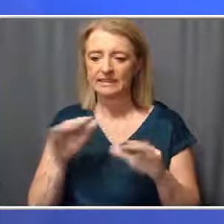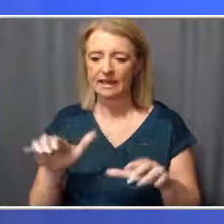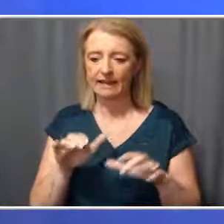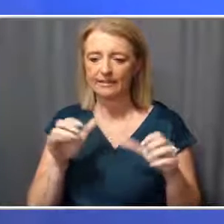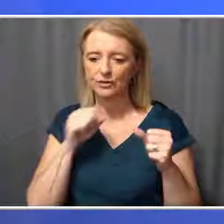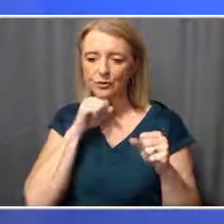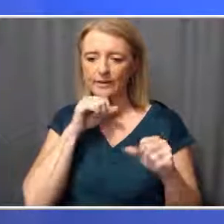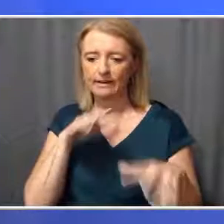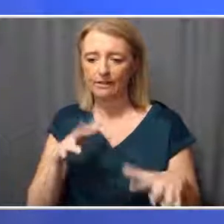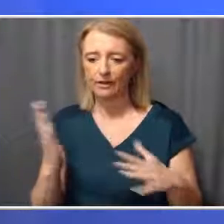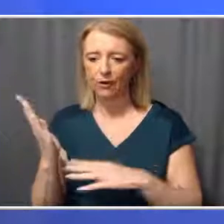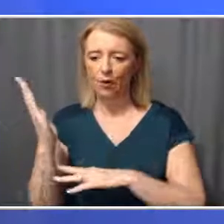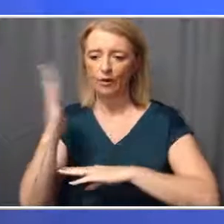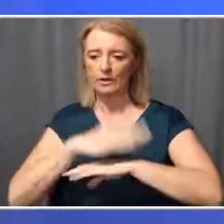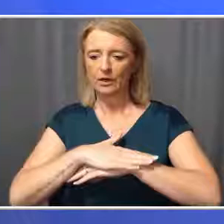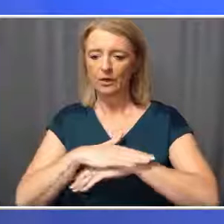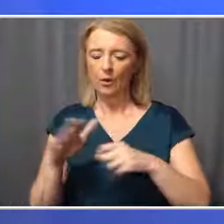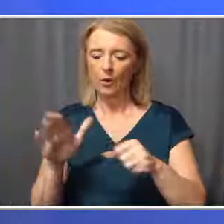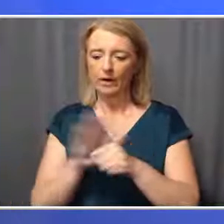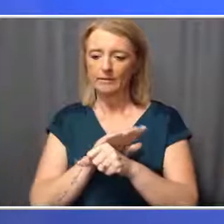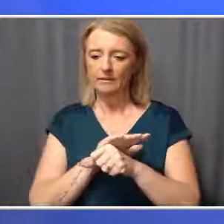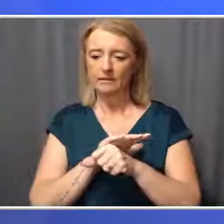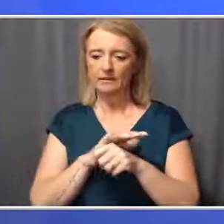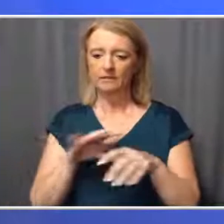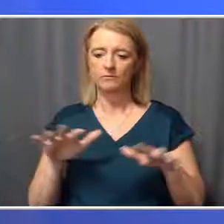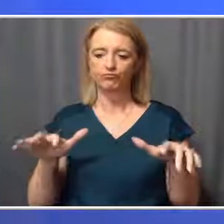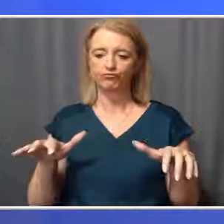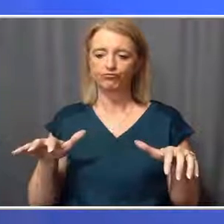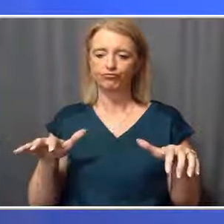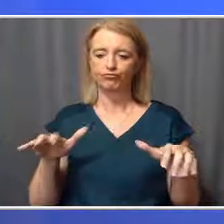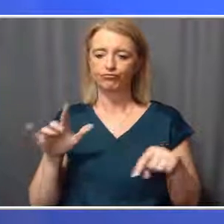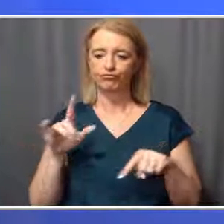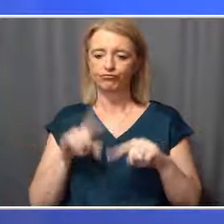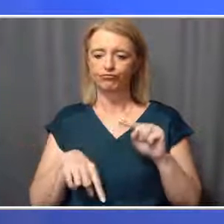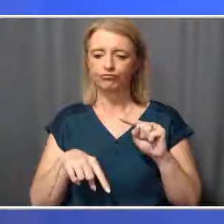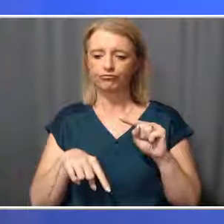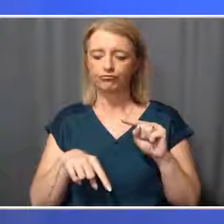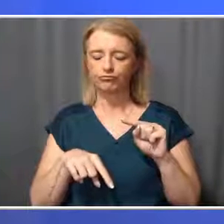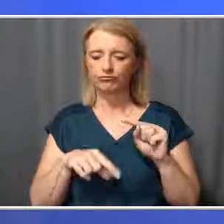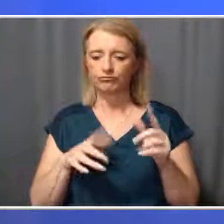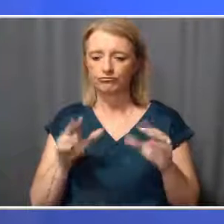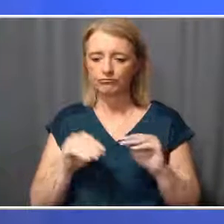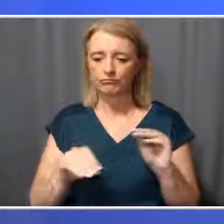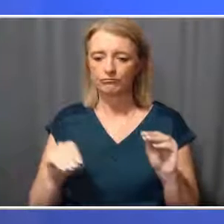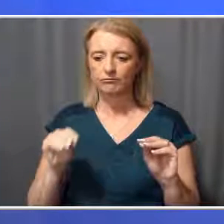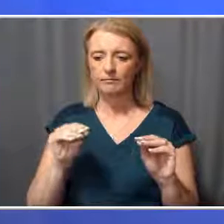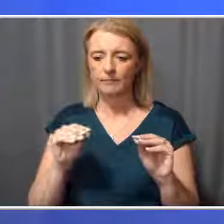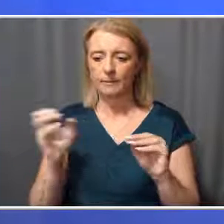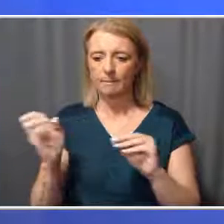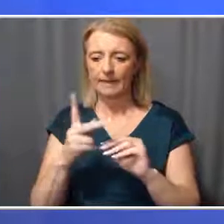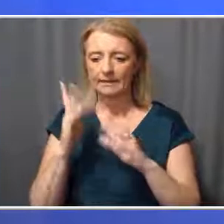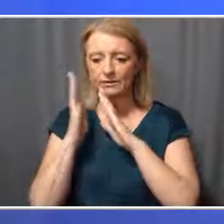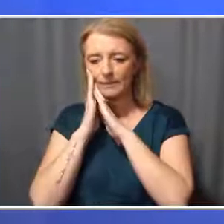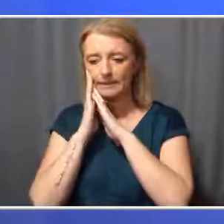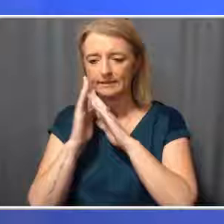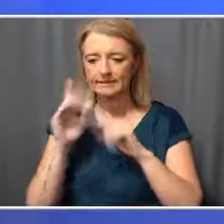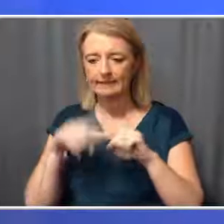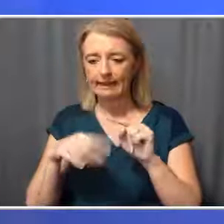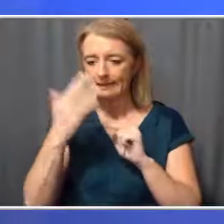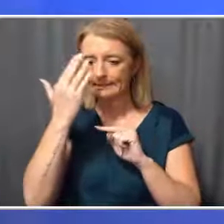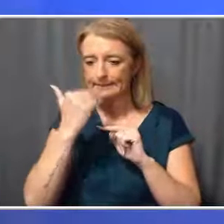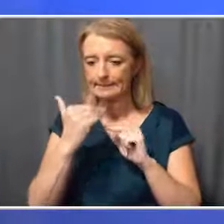But surgery is not really the first treatment option. What kind of medications do you use and did you try over time? Oh, yeah, you